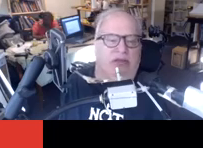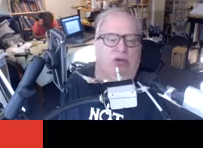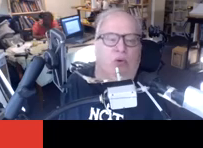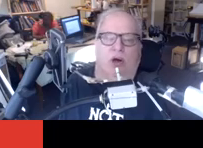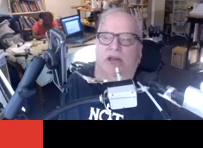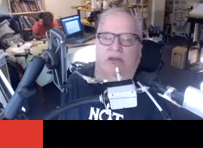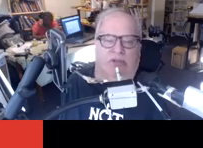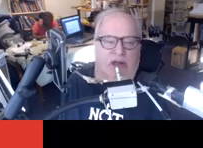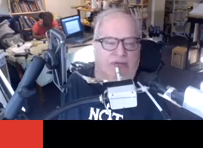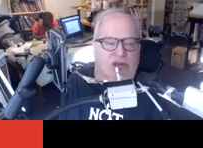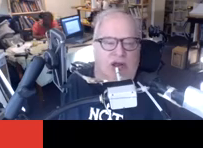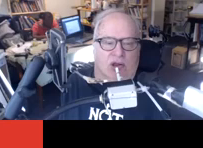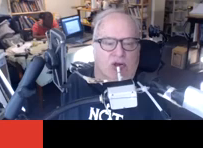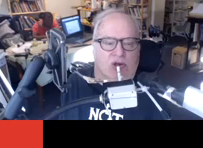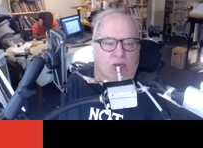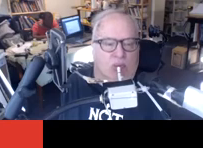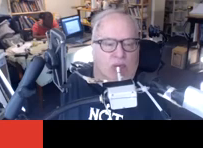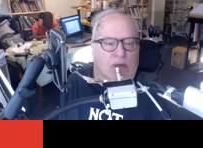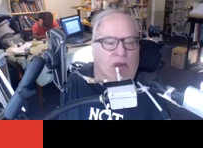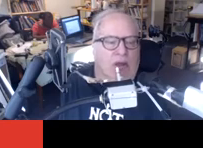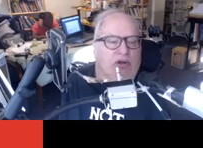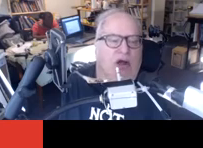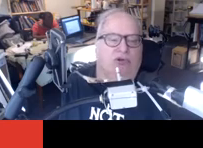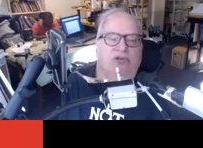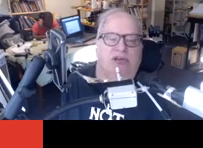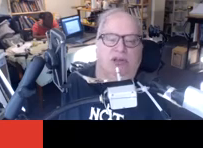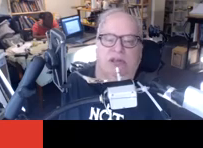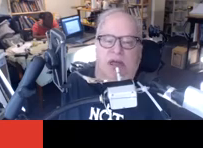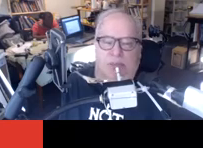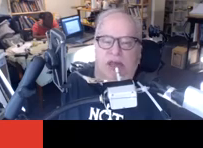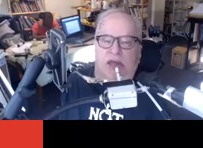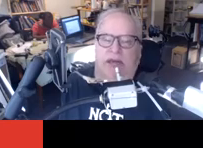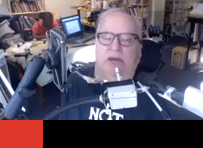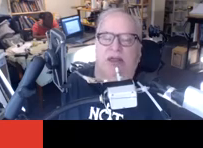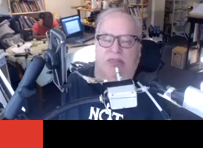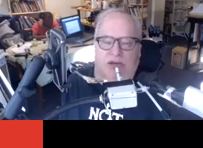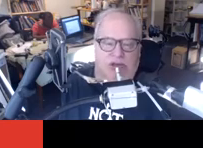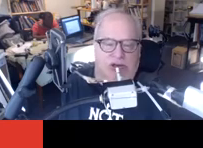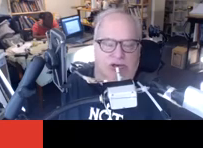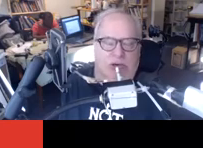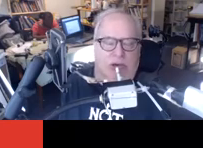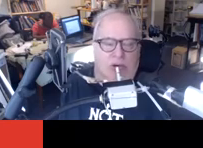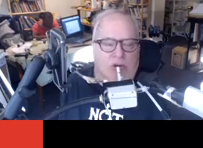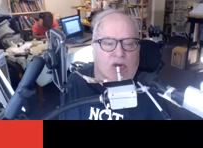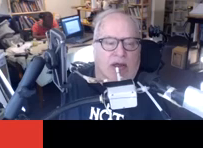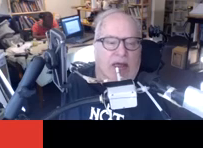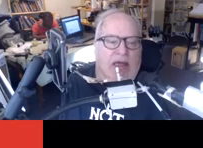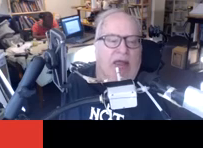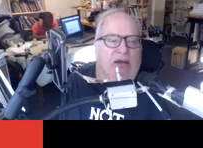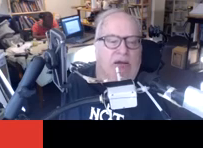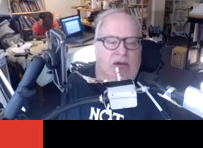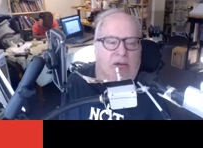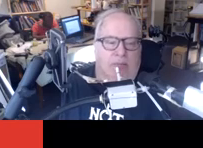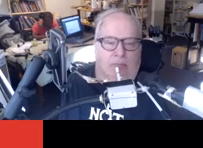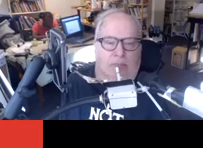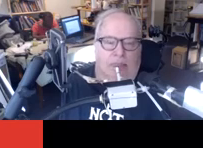disability that their quality of life is not good? Doctor says, it's not me. I didn't make that decision.